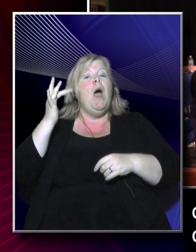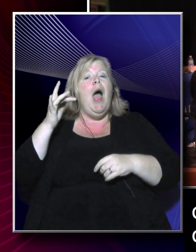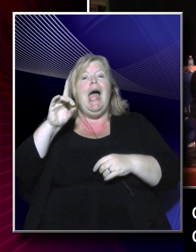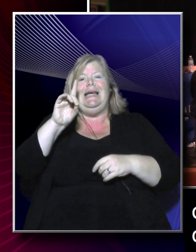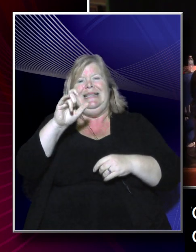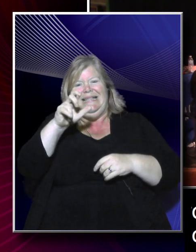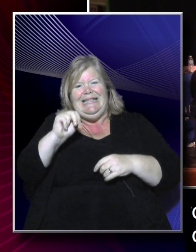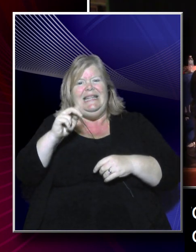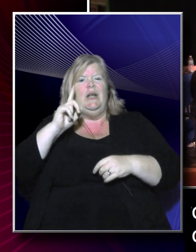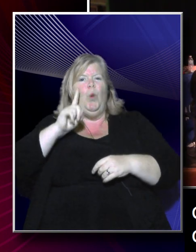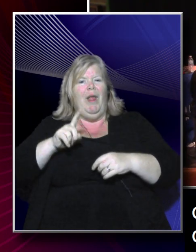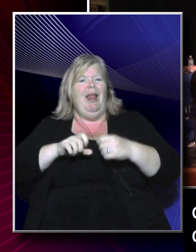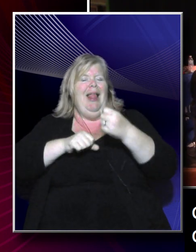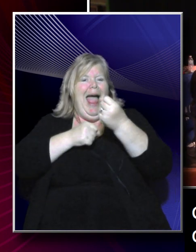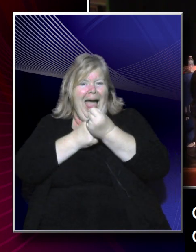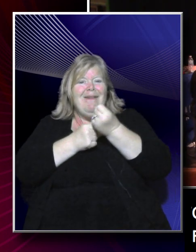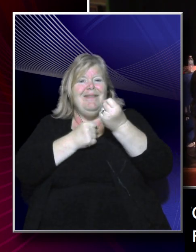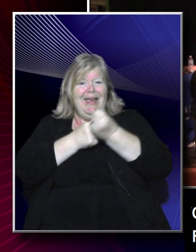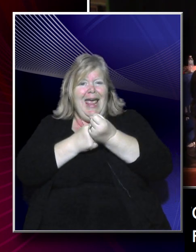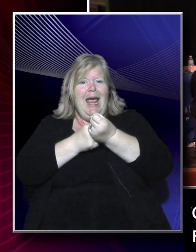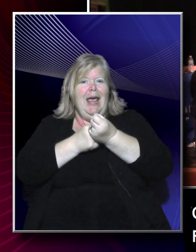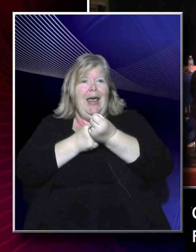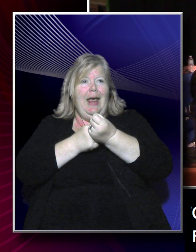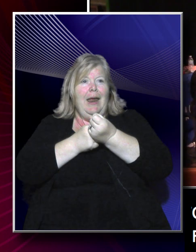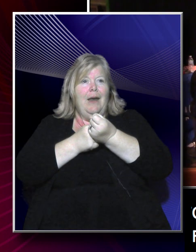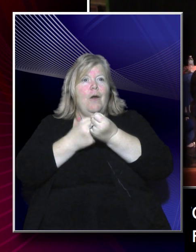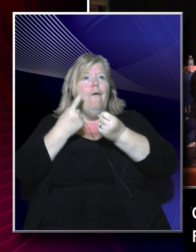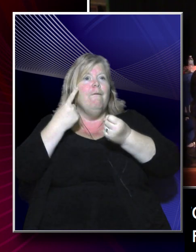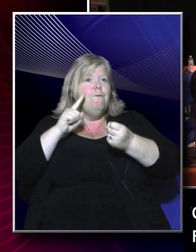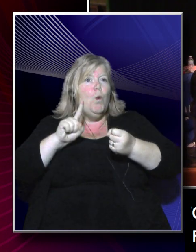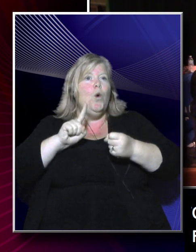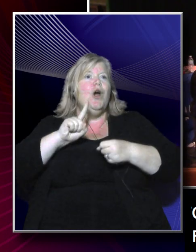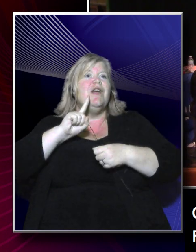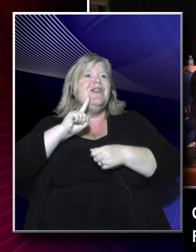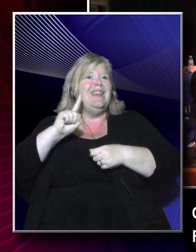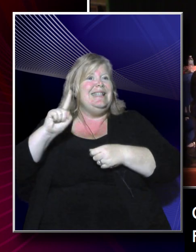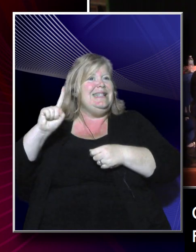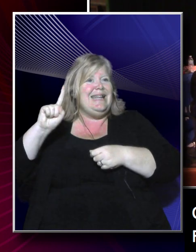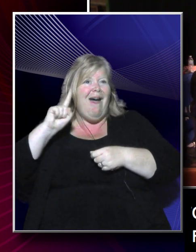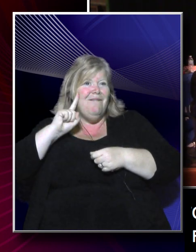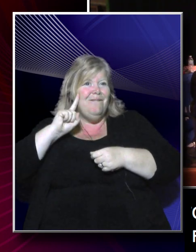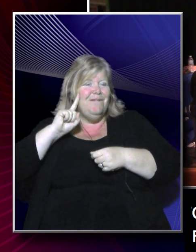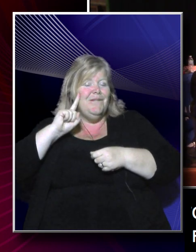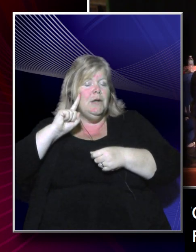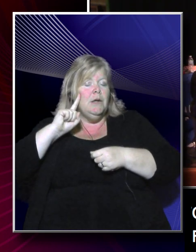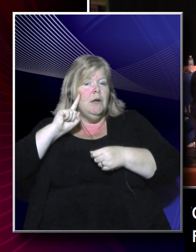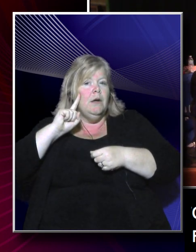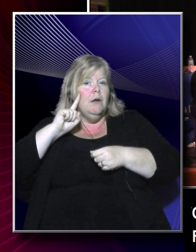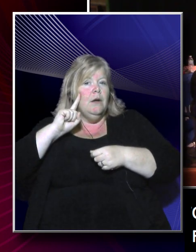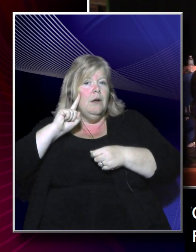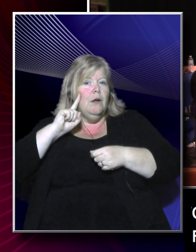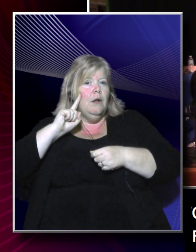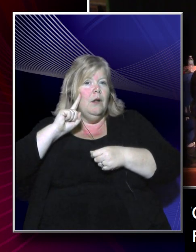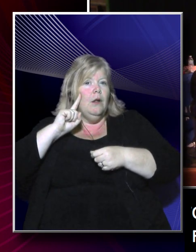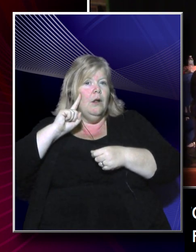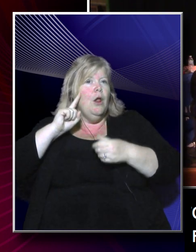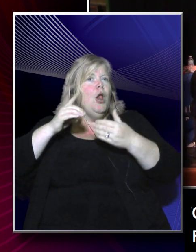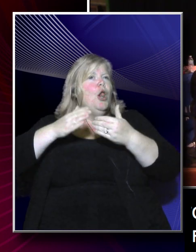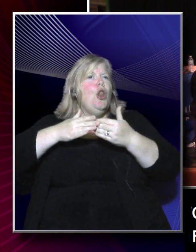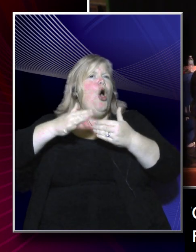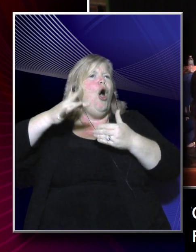be advocating for the deaf long after there's any association with